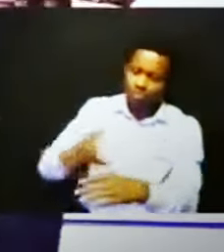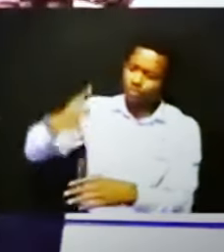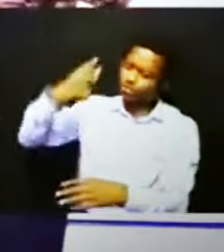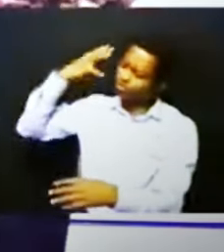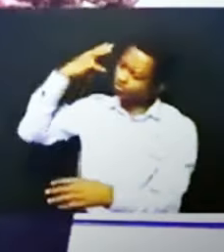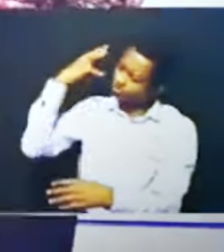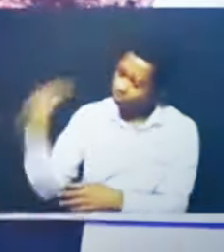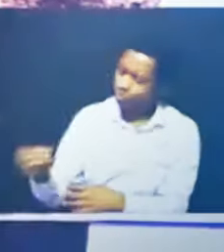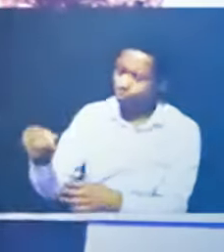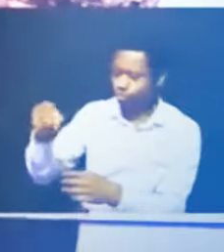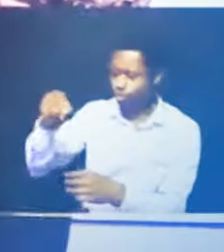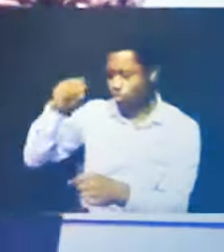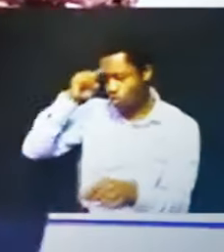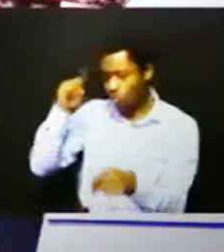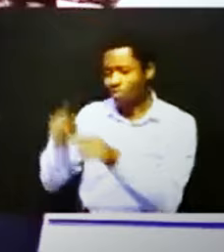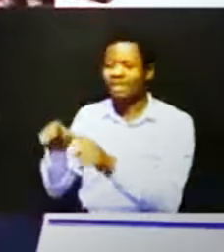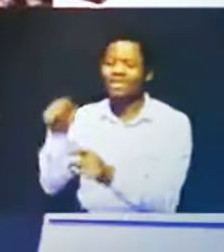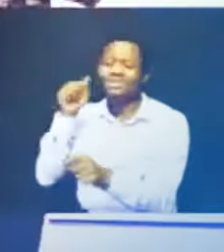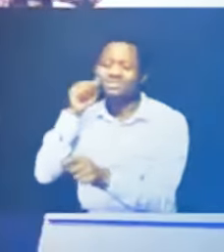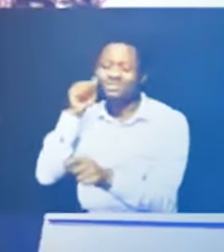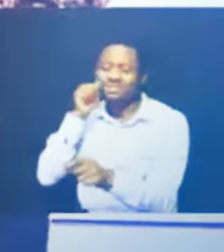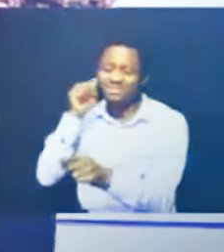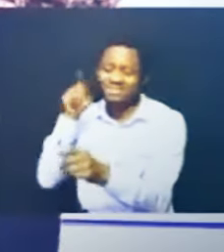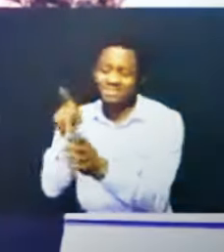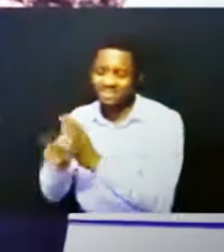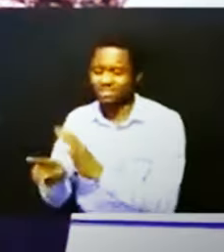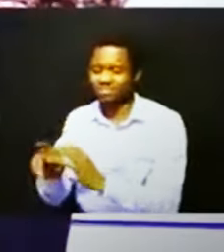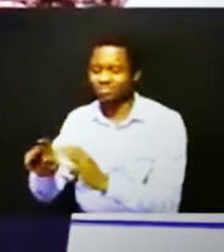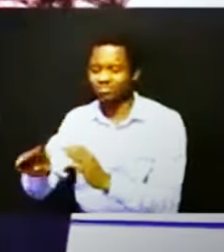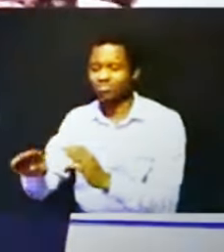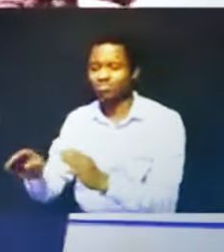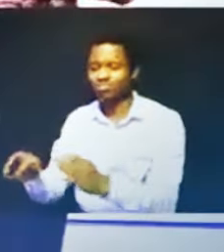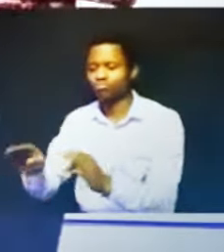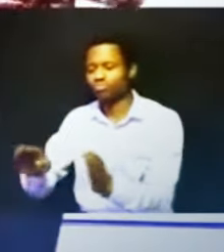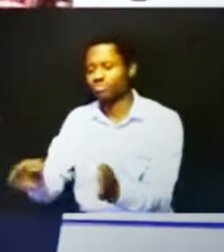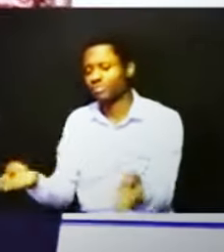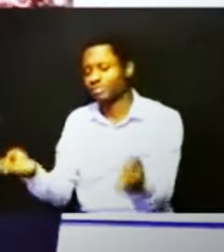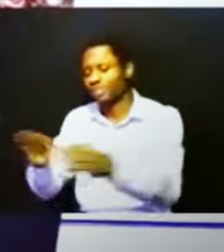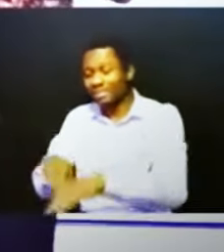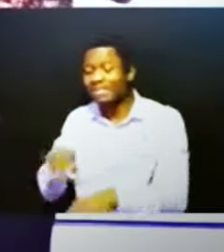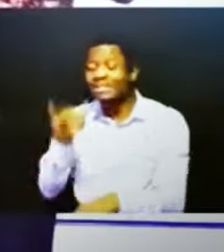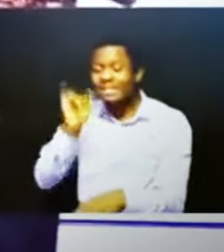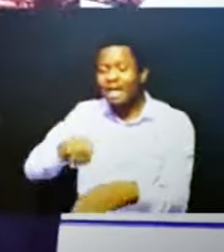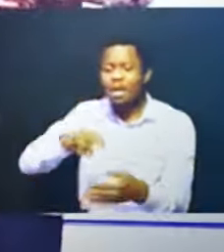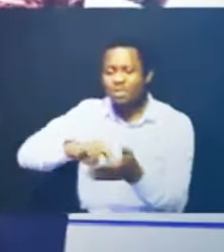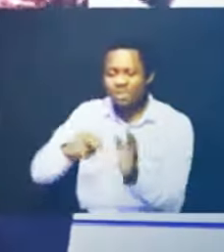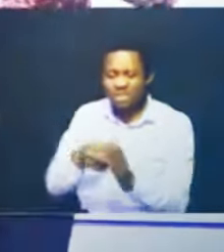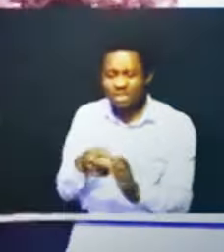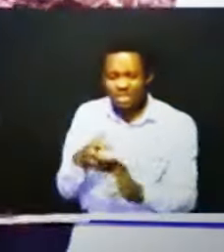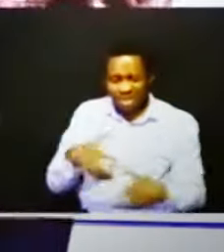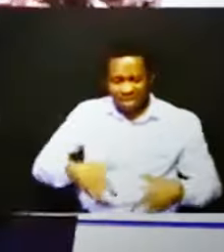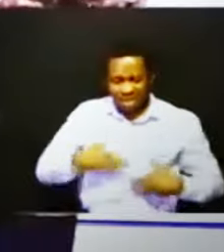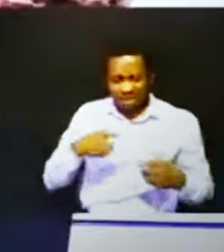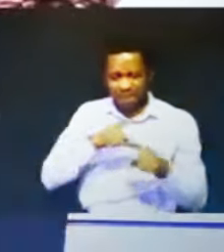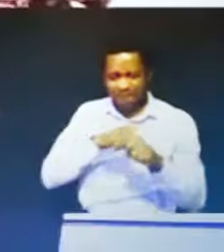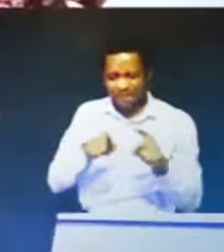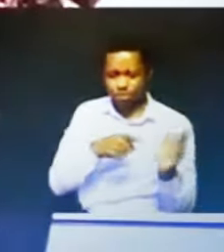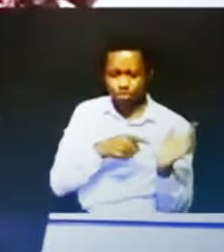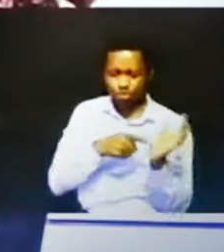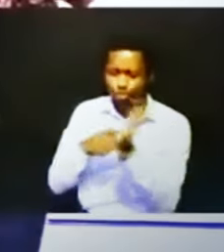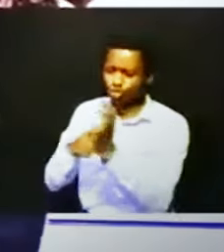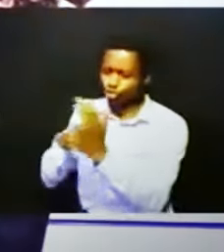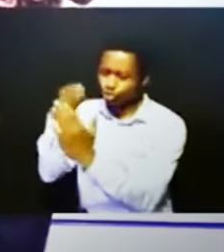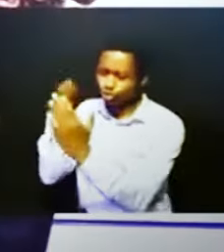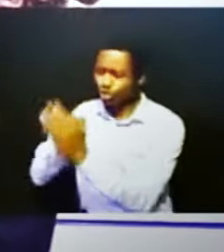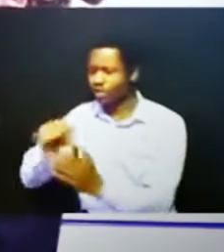nunia Abel na okum no." This is what we call displacement. We and here chere say obi aye bibia tia na odi. What did